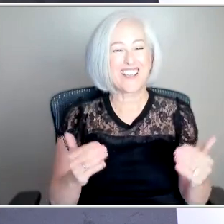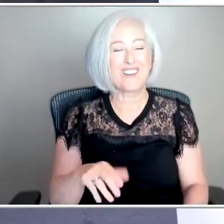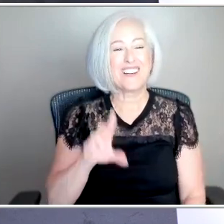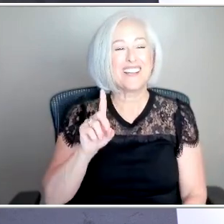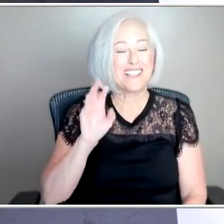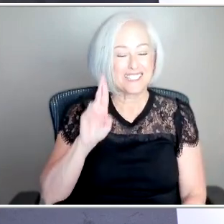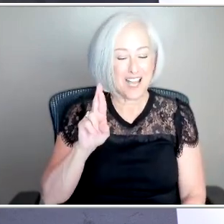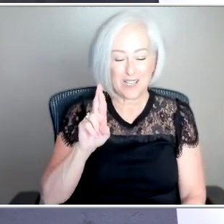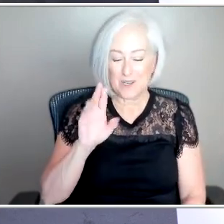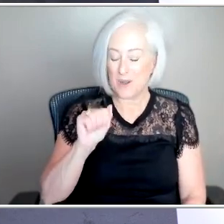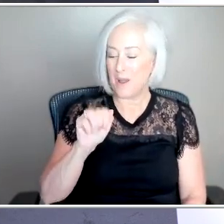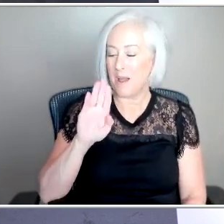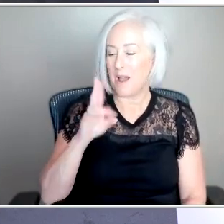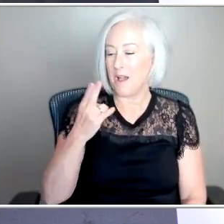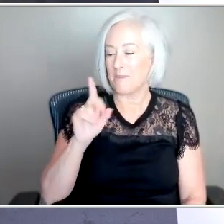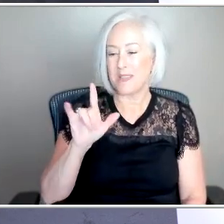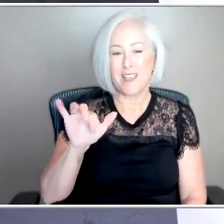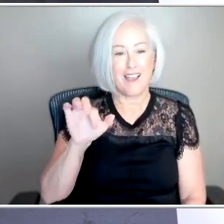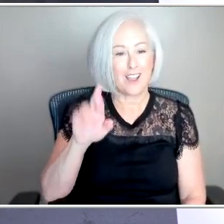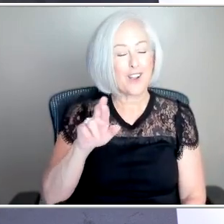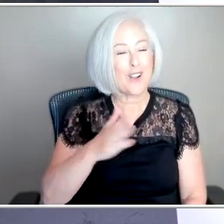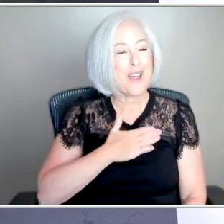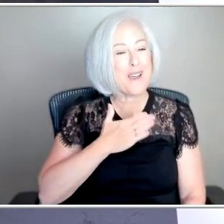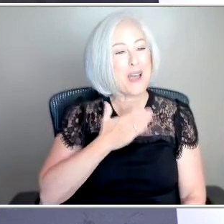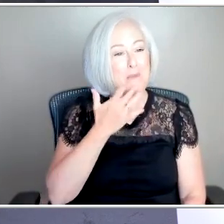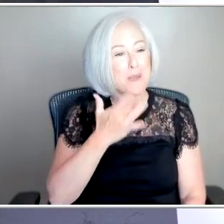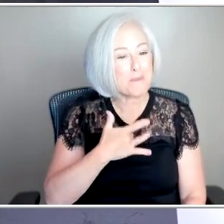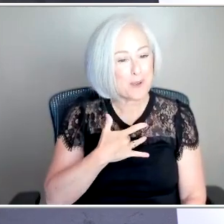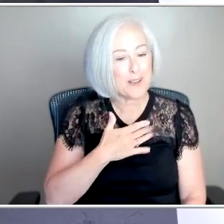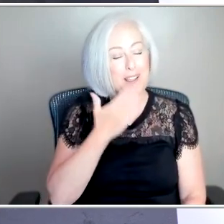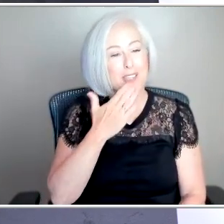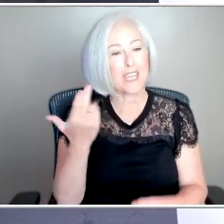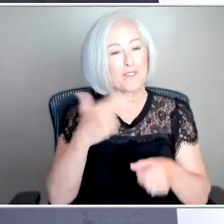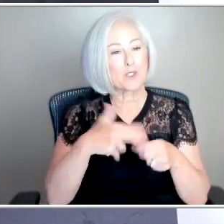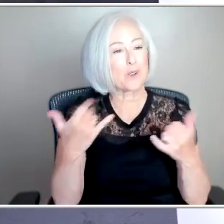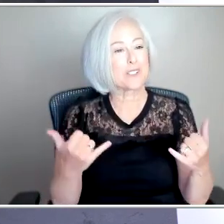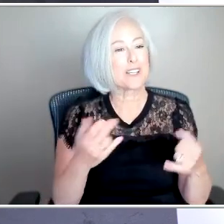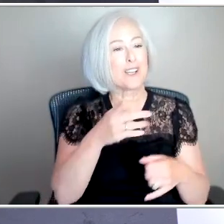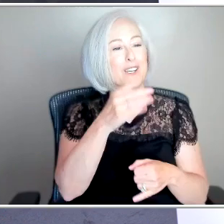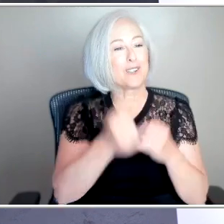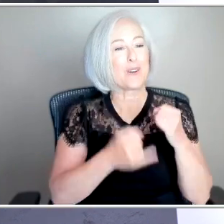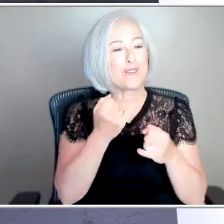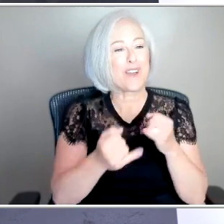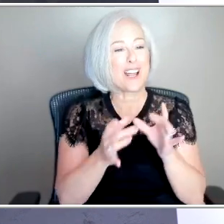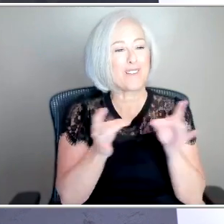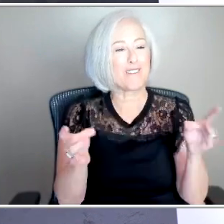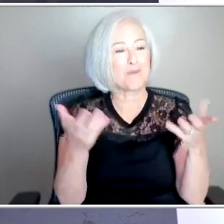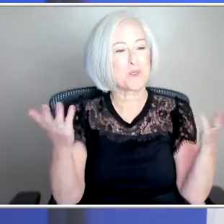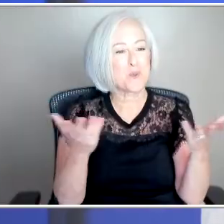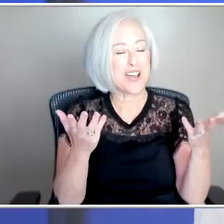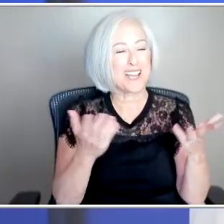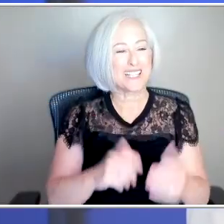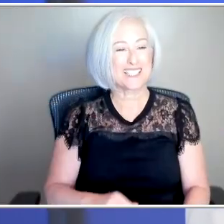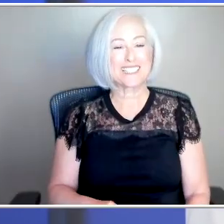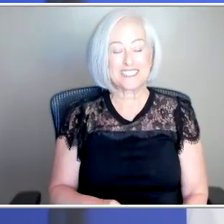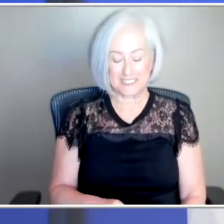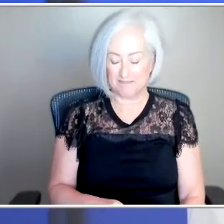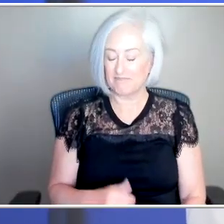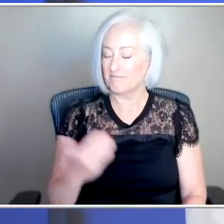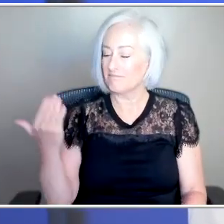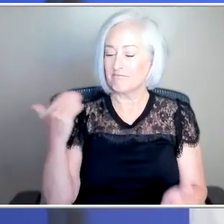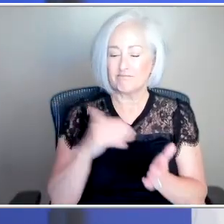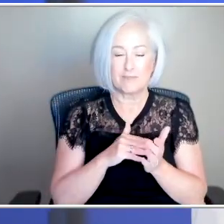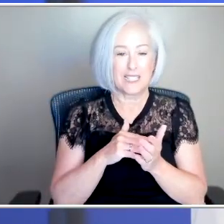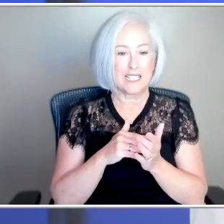happy birthday. Thank you for being with us. And what is the big takeaway from this conversation? What do you want people to know? So it again gets down